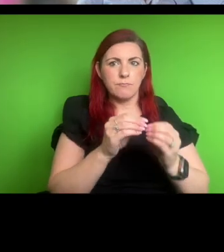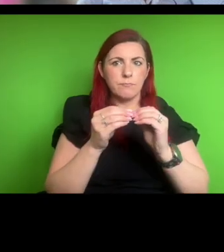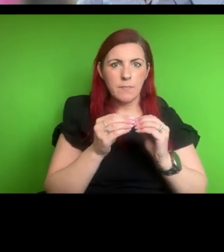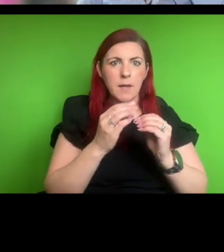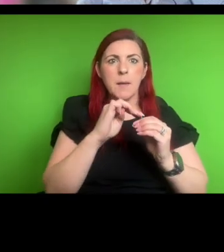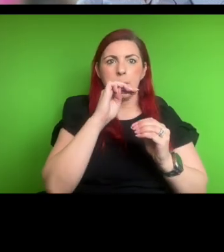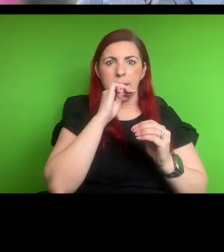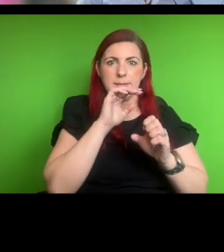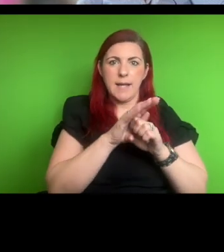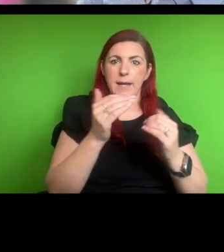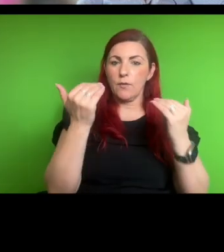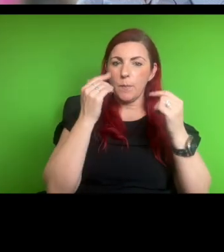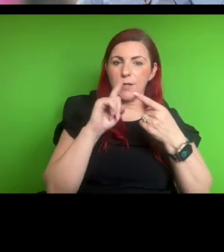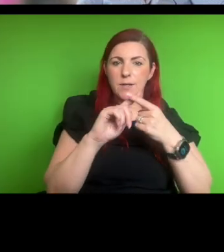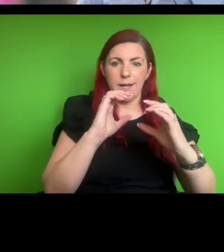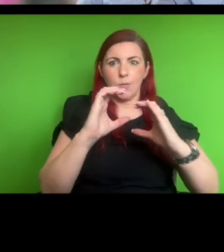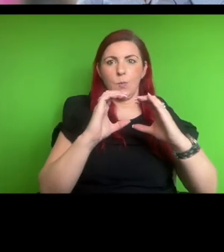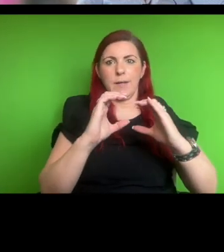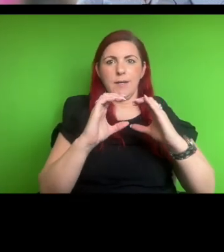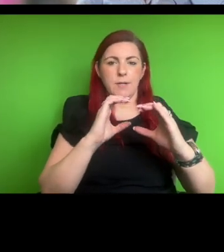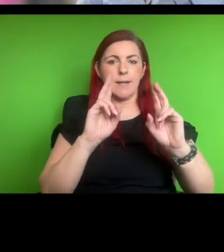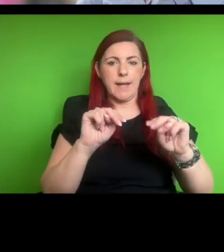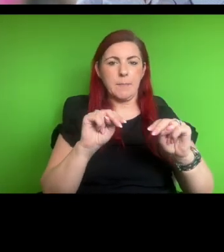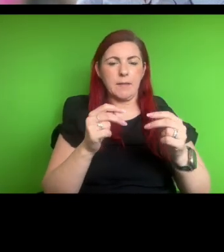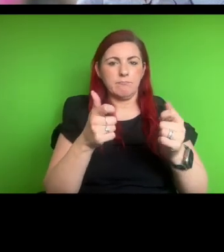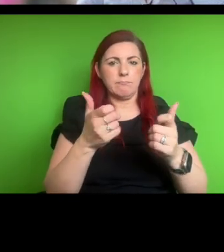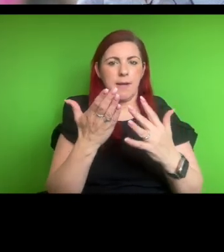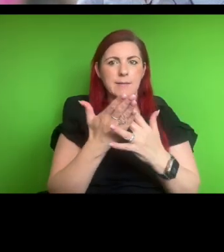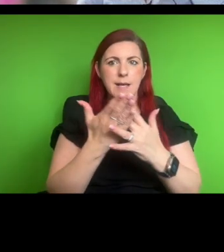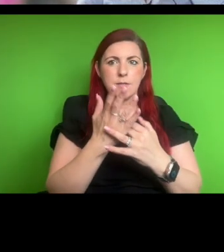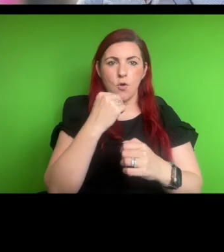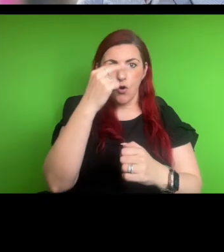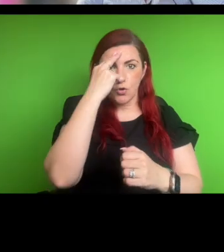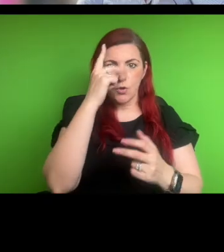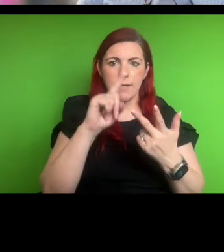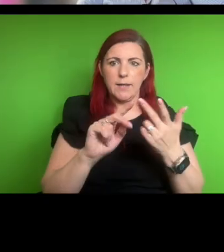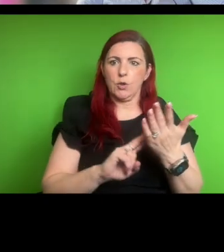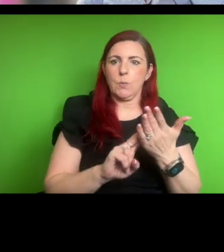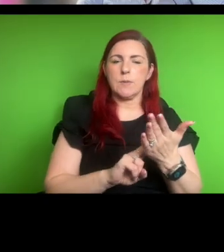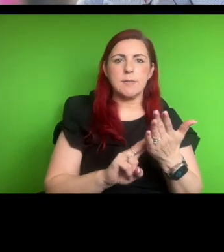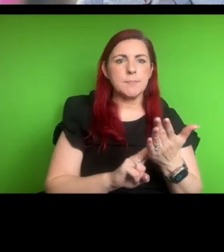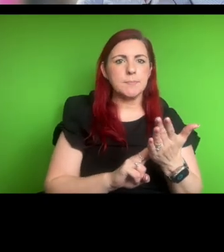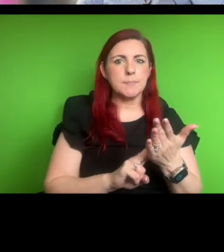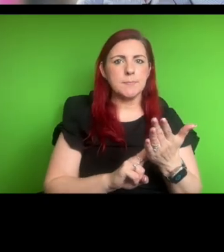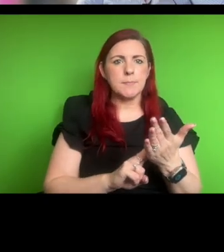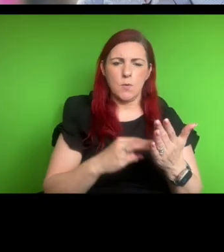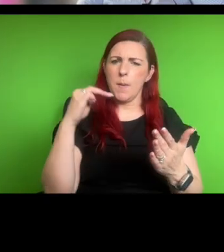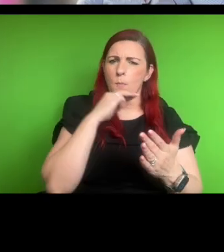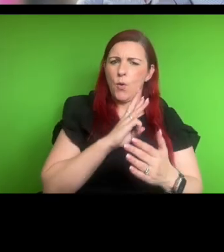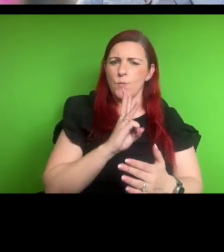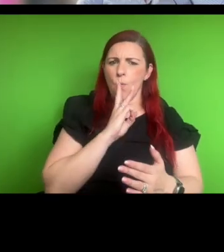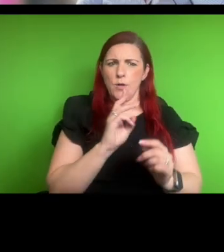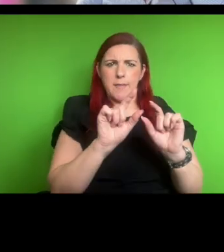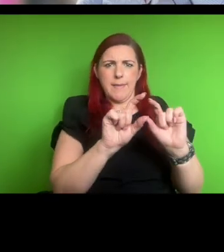communication can be accessed, understood, and used. And the key words in this part of the scope